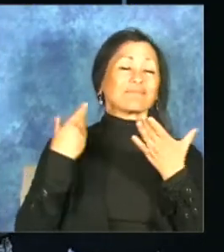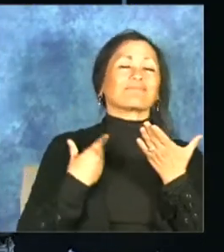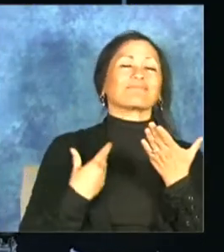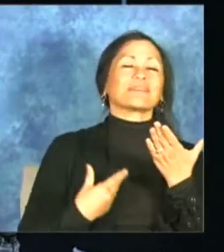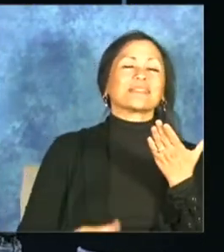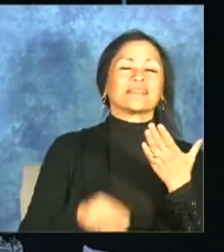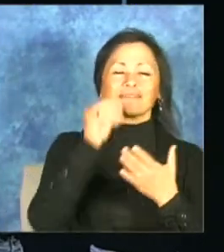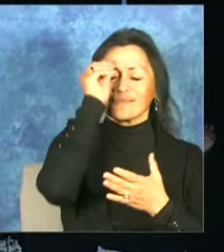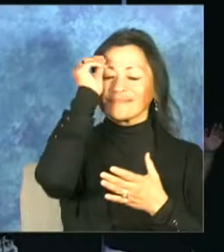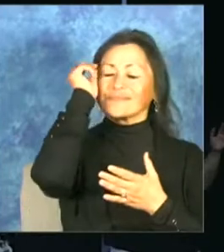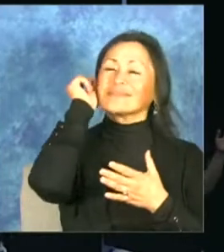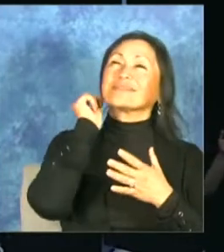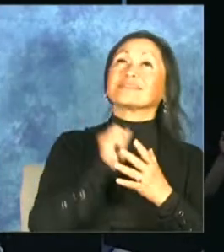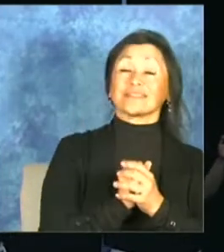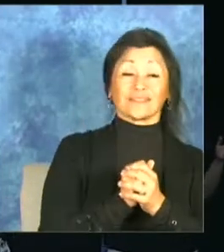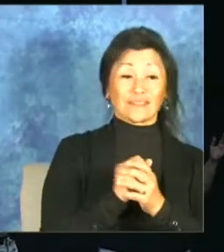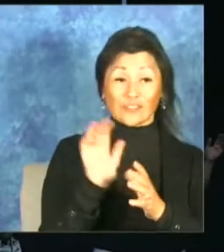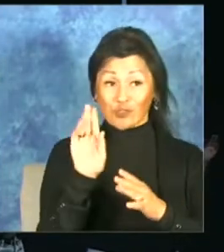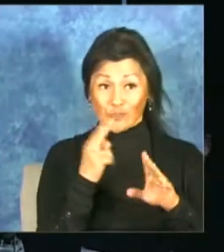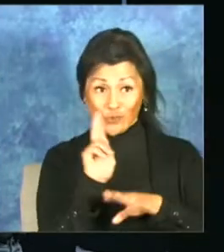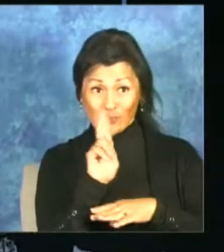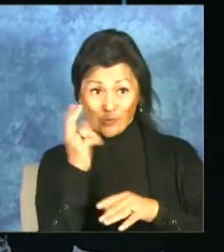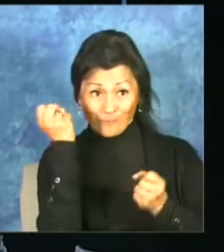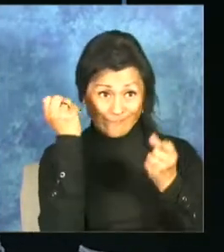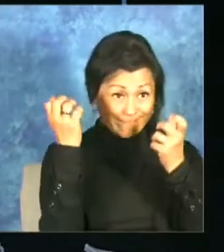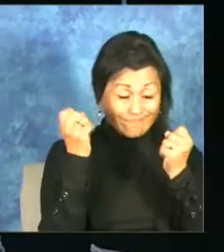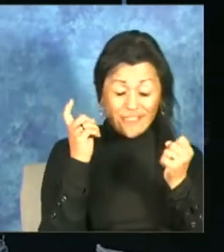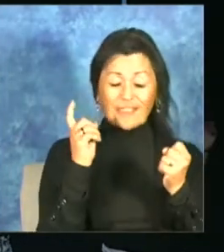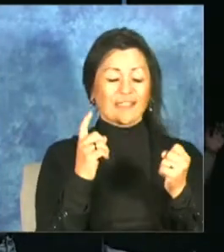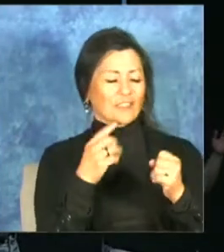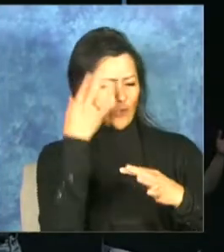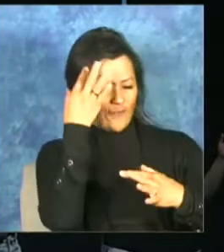me. Lift your voices.